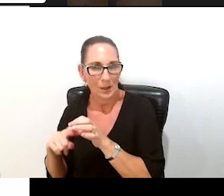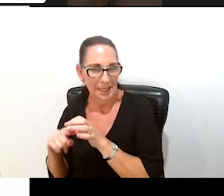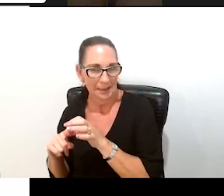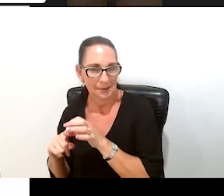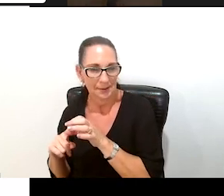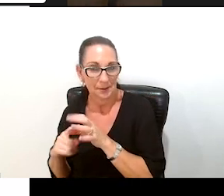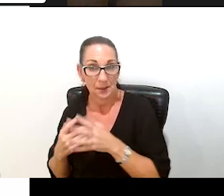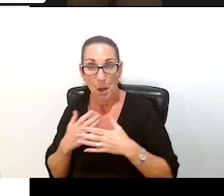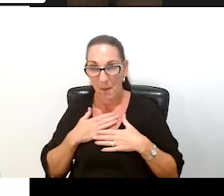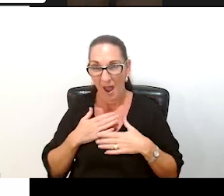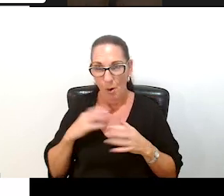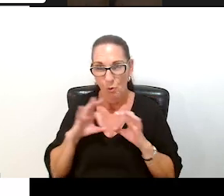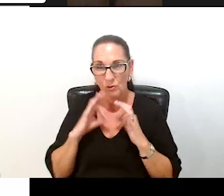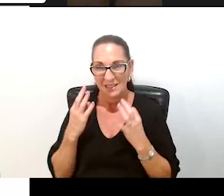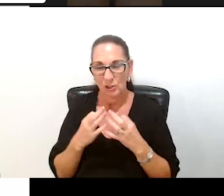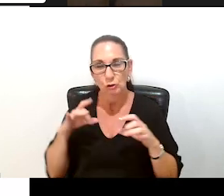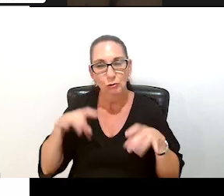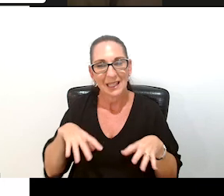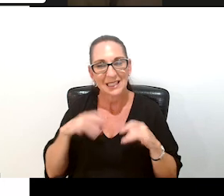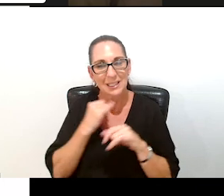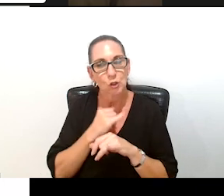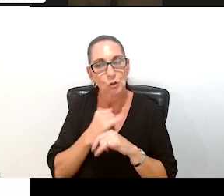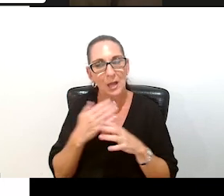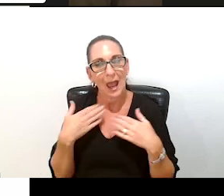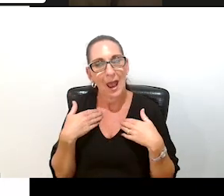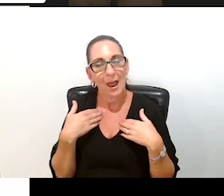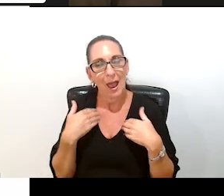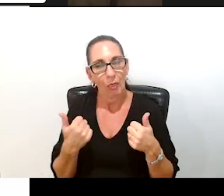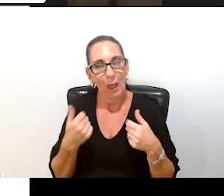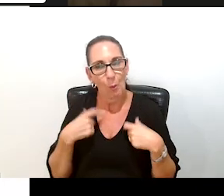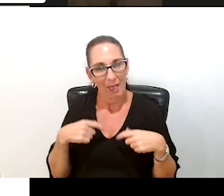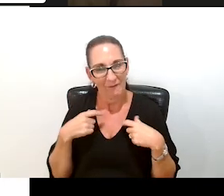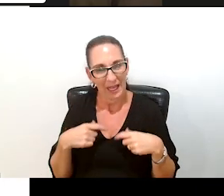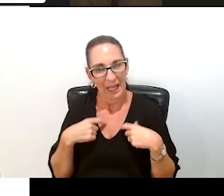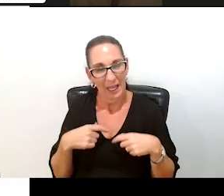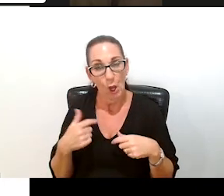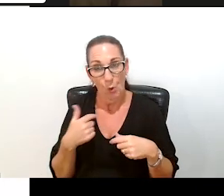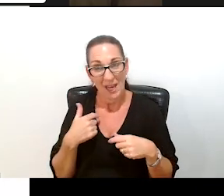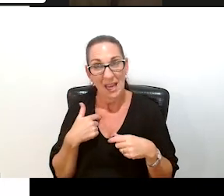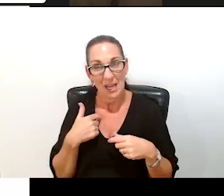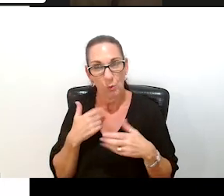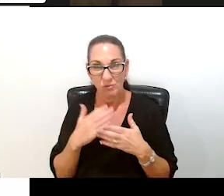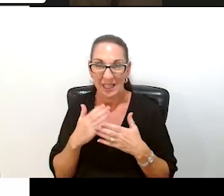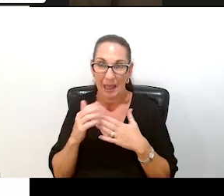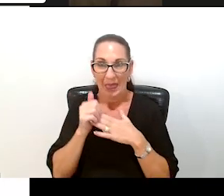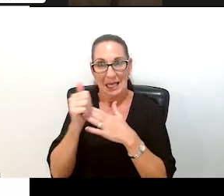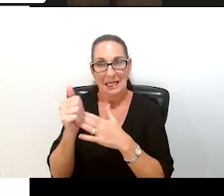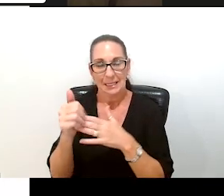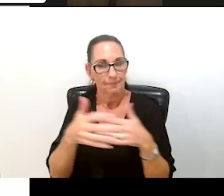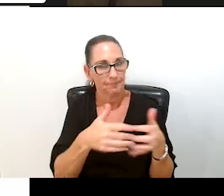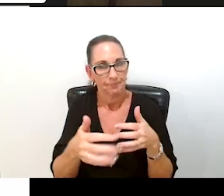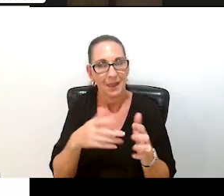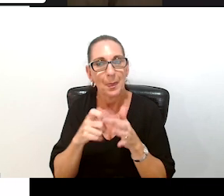my organisation, the Australian Institute of Health and Welfare, was the technical lead. So we were involved in bringing the data